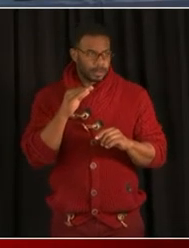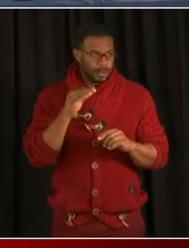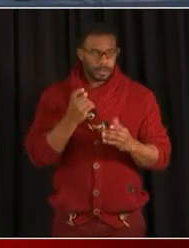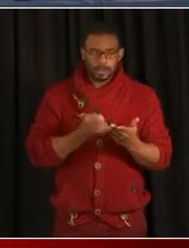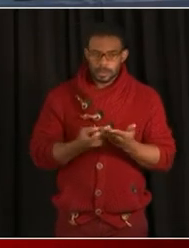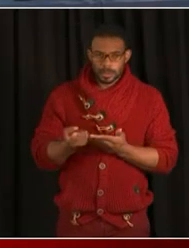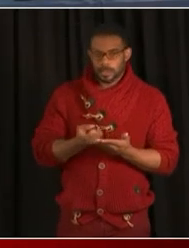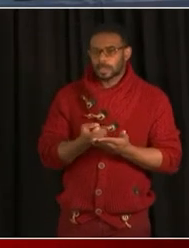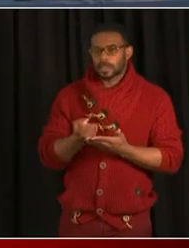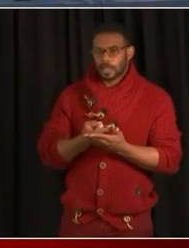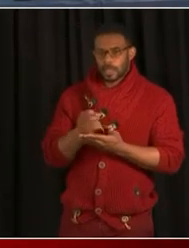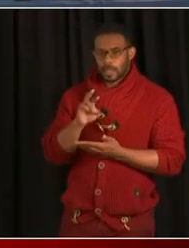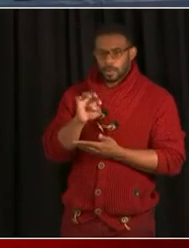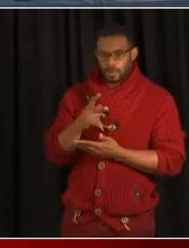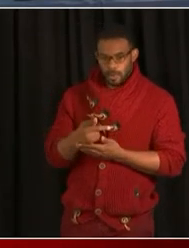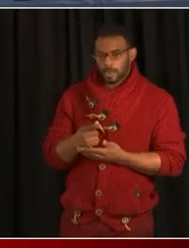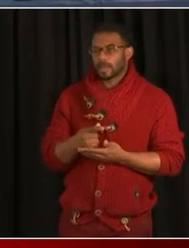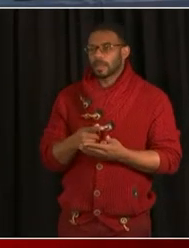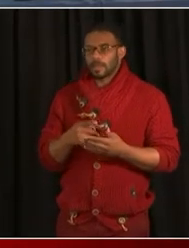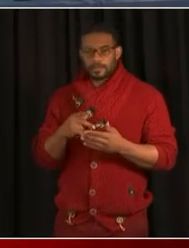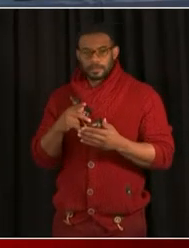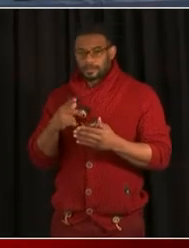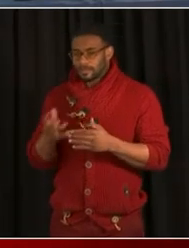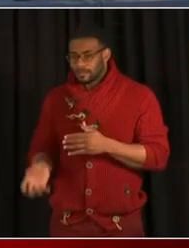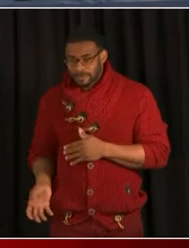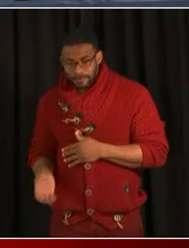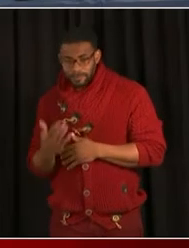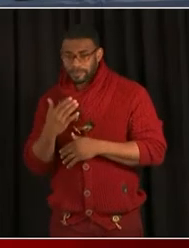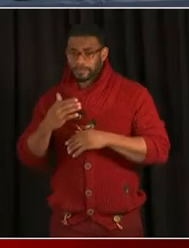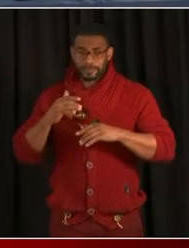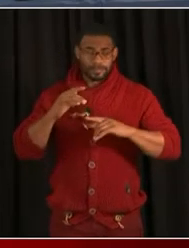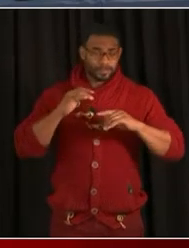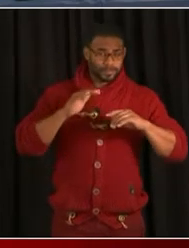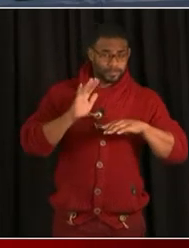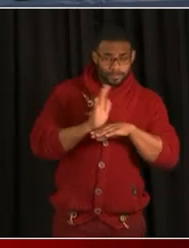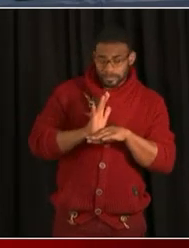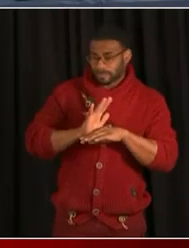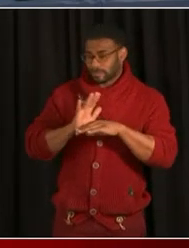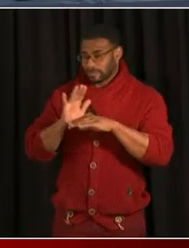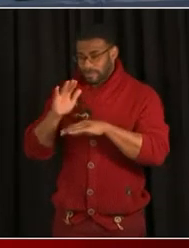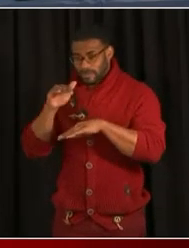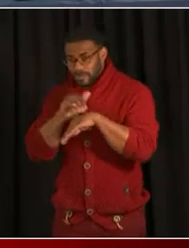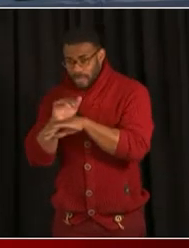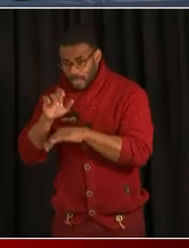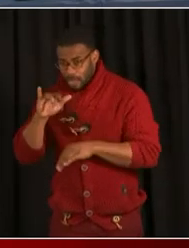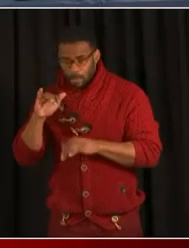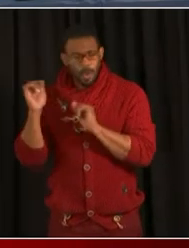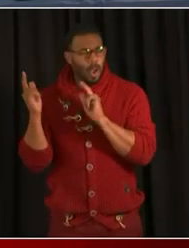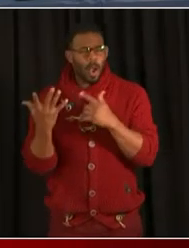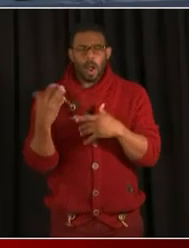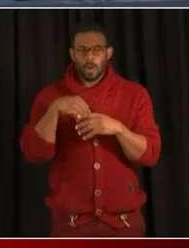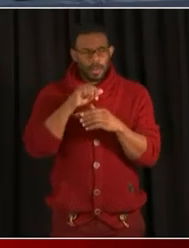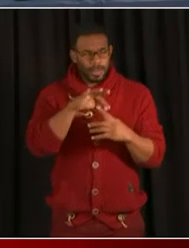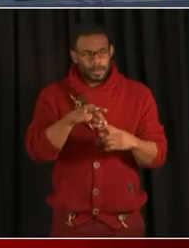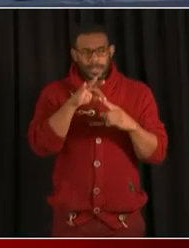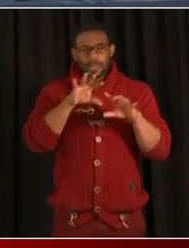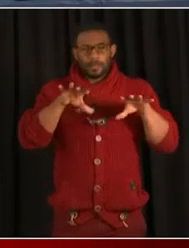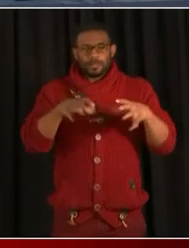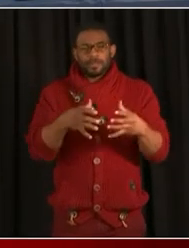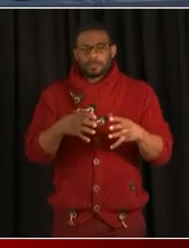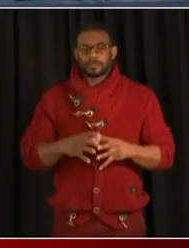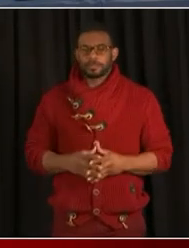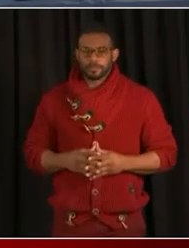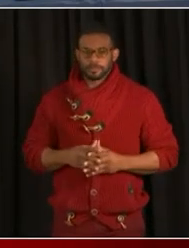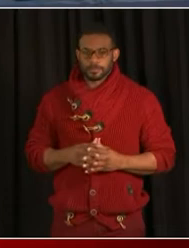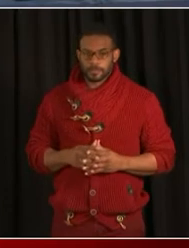skating rinks, bowling alleys, event venues, movie theaters, museums, nightclubs, and such. They are included in this particular